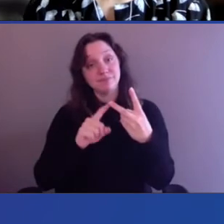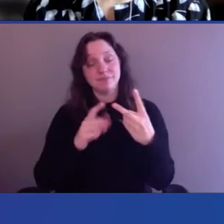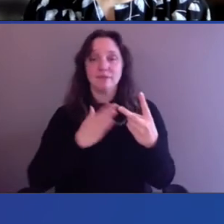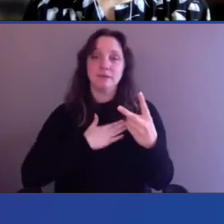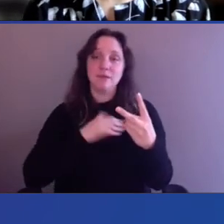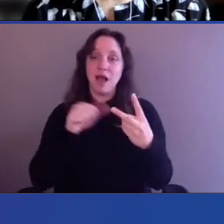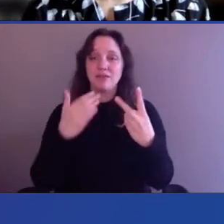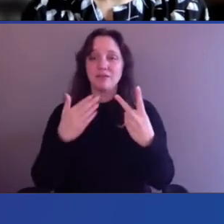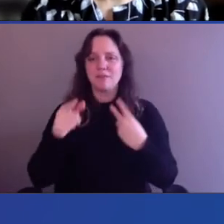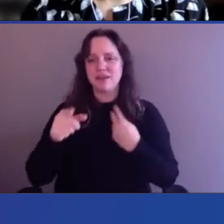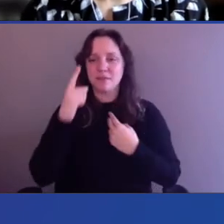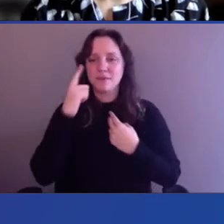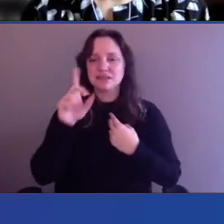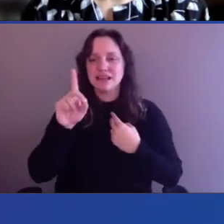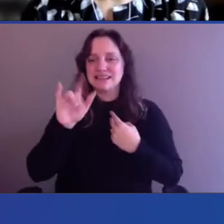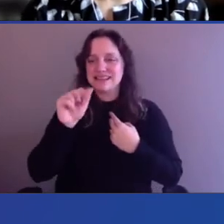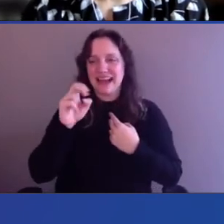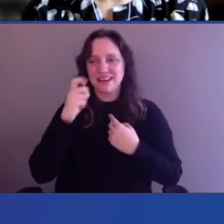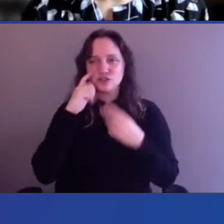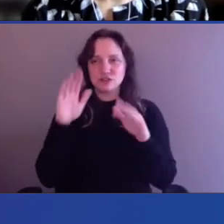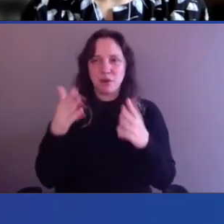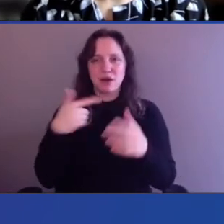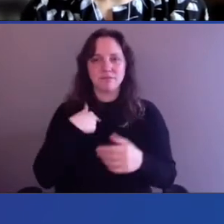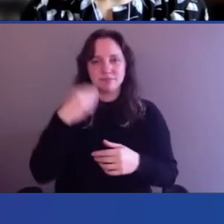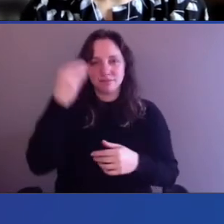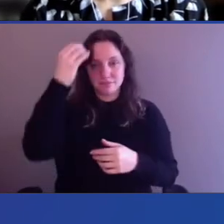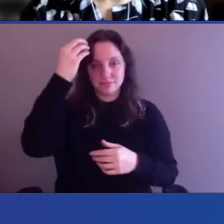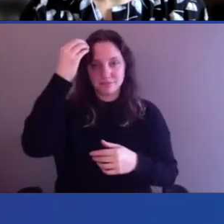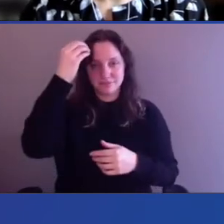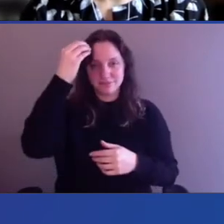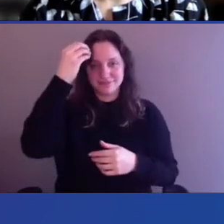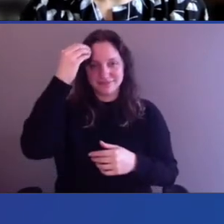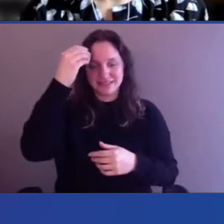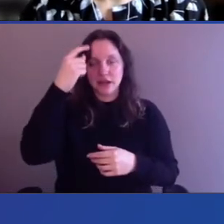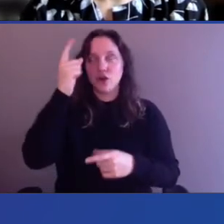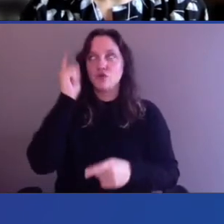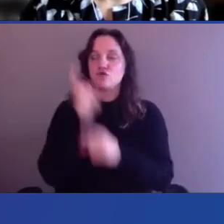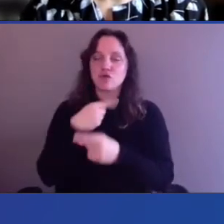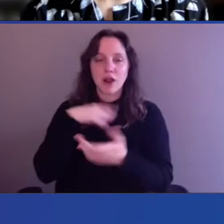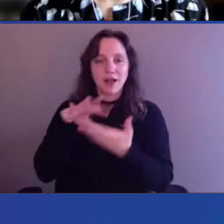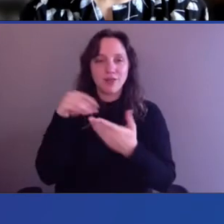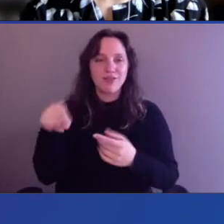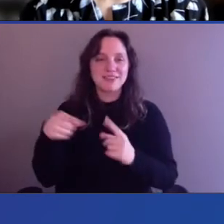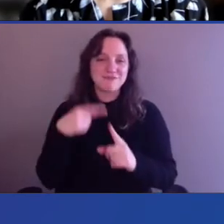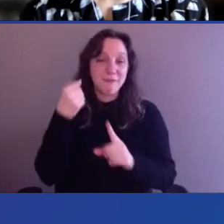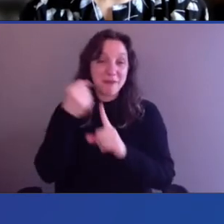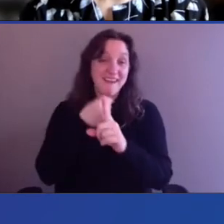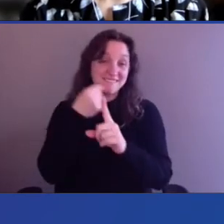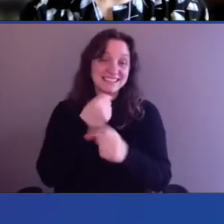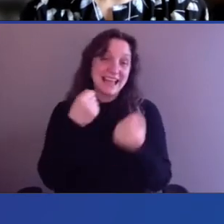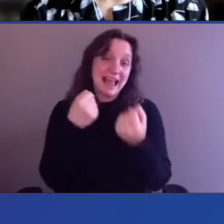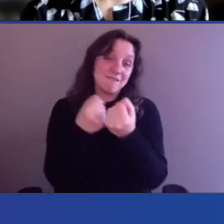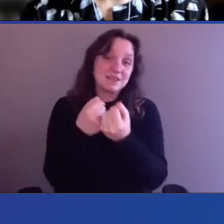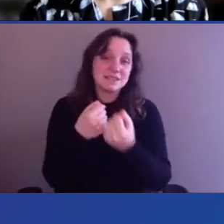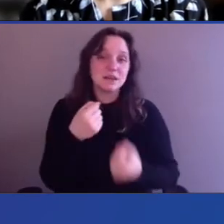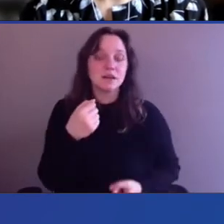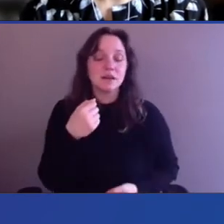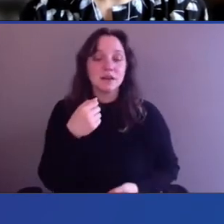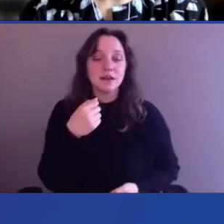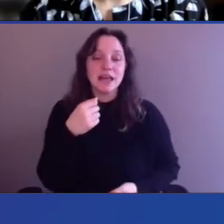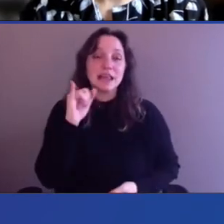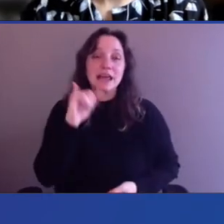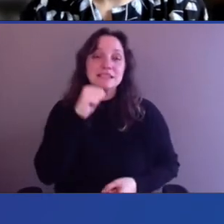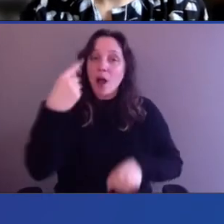something Diane was just raising up that is really one of my big lessons of advocacy is, and what you're saying too, Rebecca, it's a long